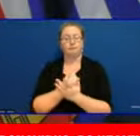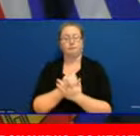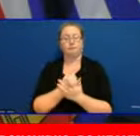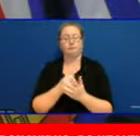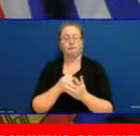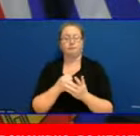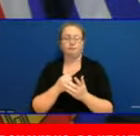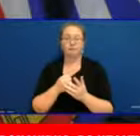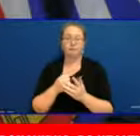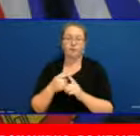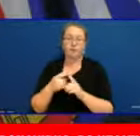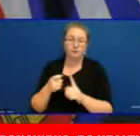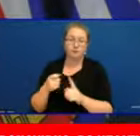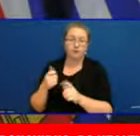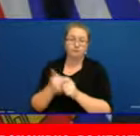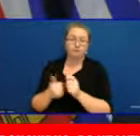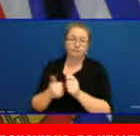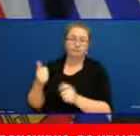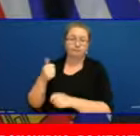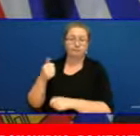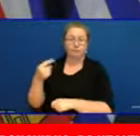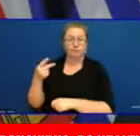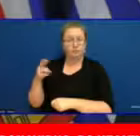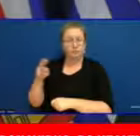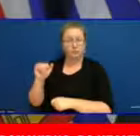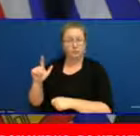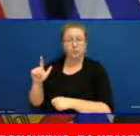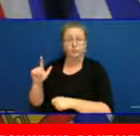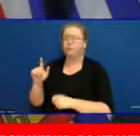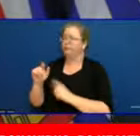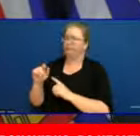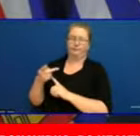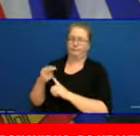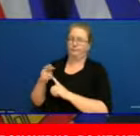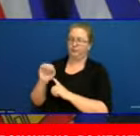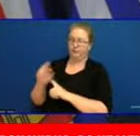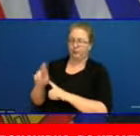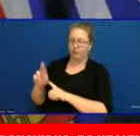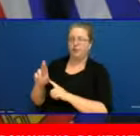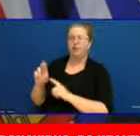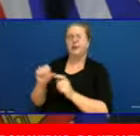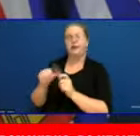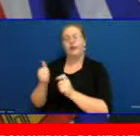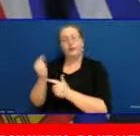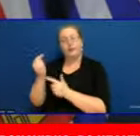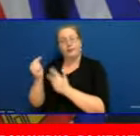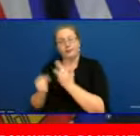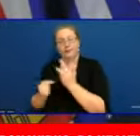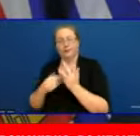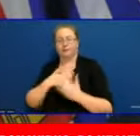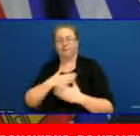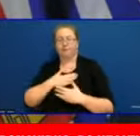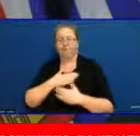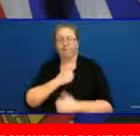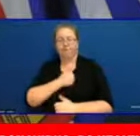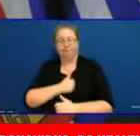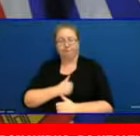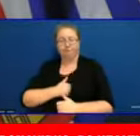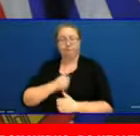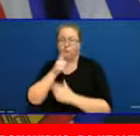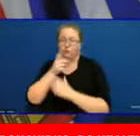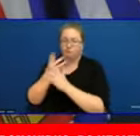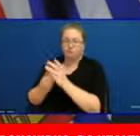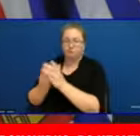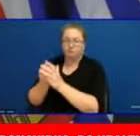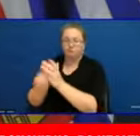in BC and the Premier and everyone else, pass on my condolences to the 4 people who passed away in the last 2